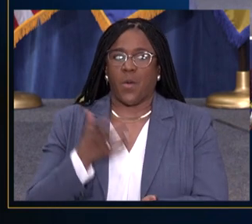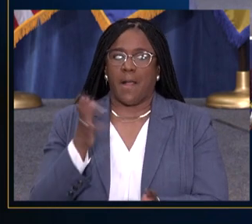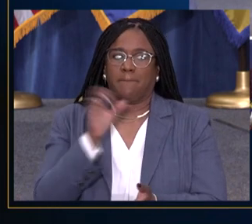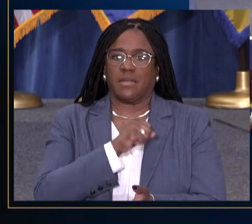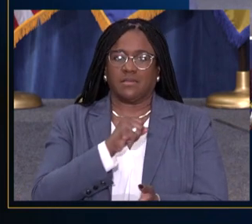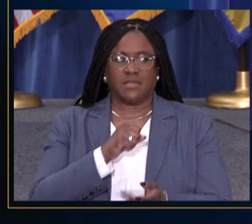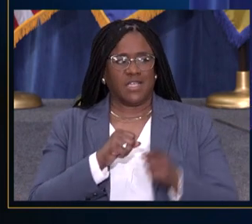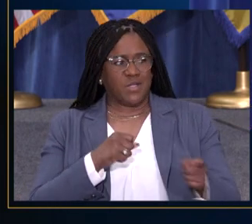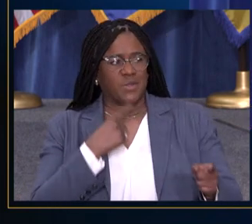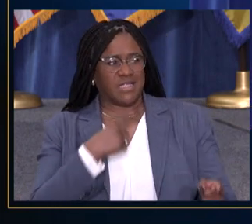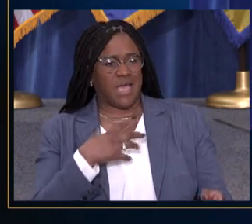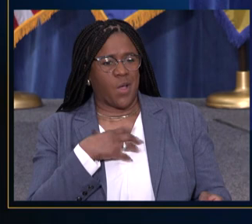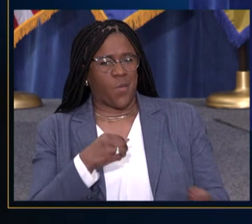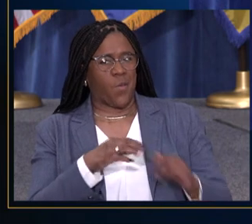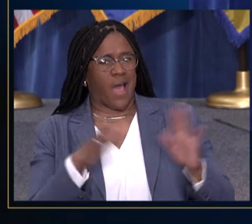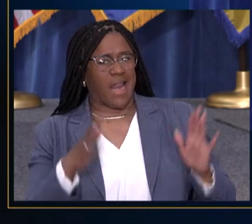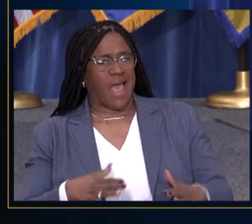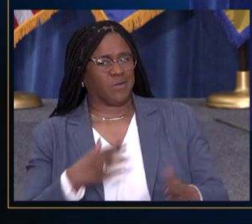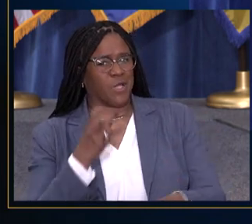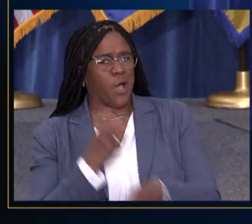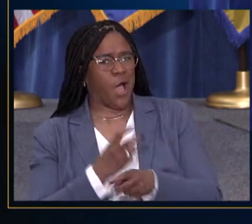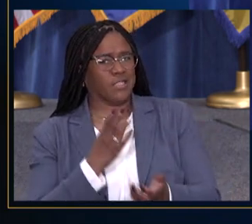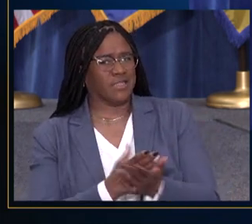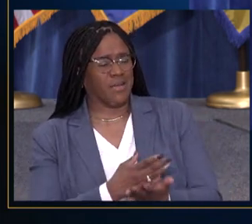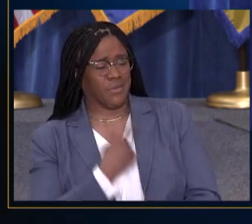Did you say White House hard stops? Yeah.